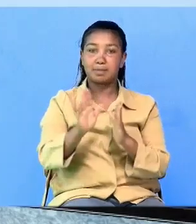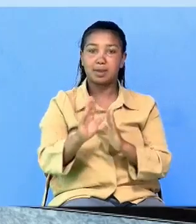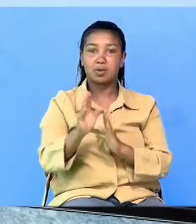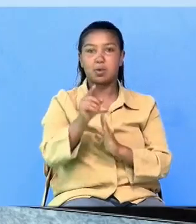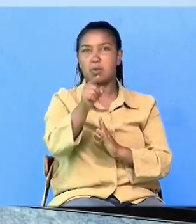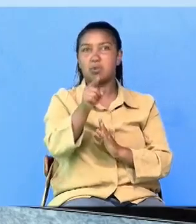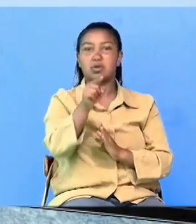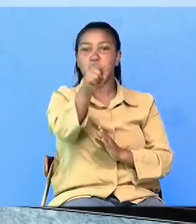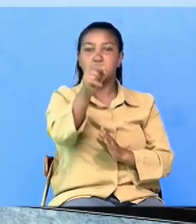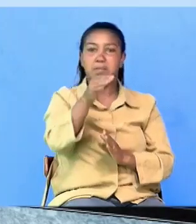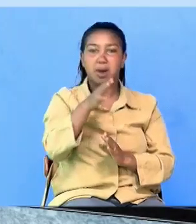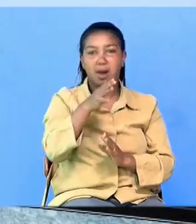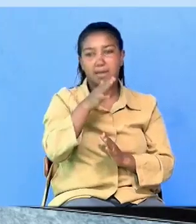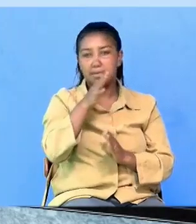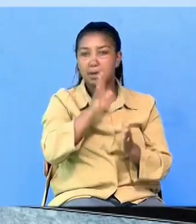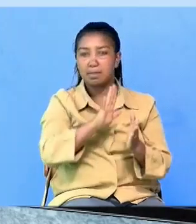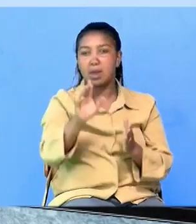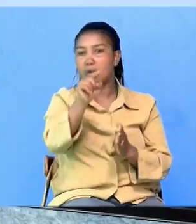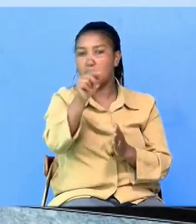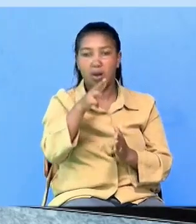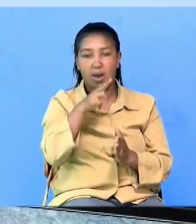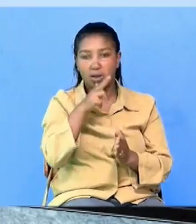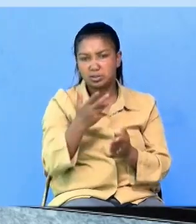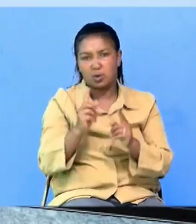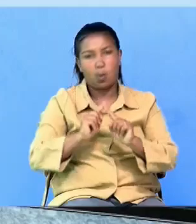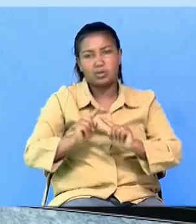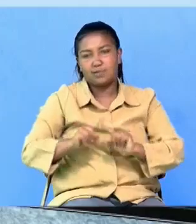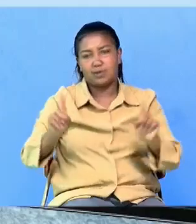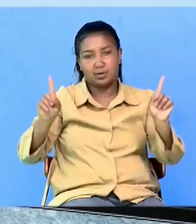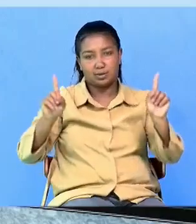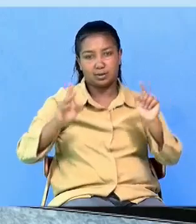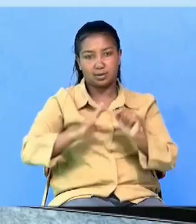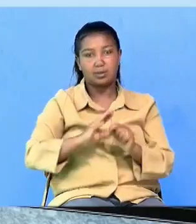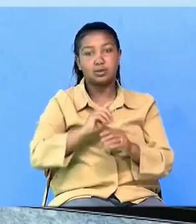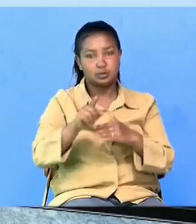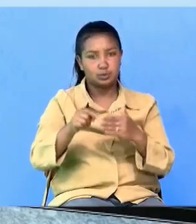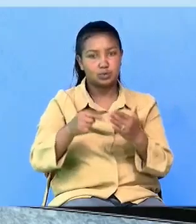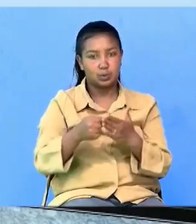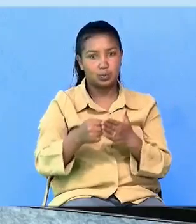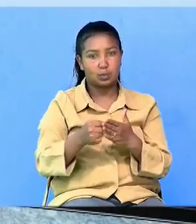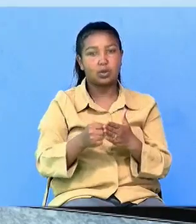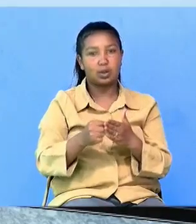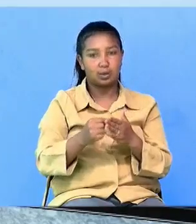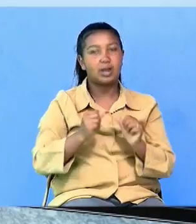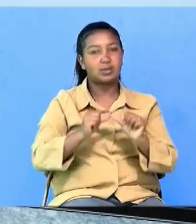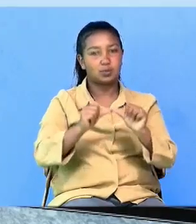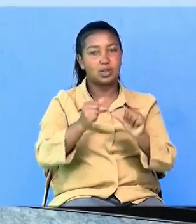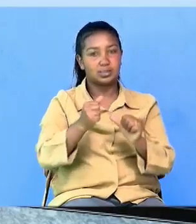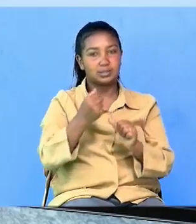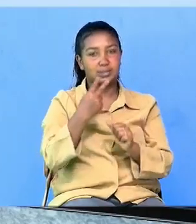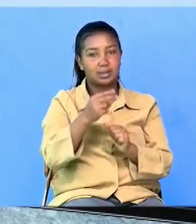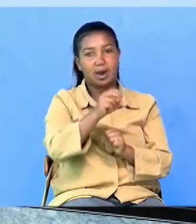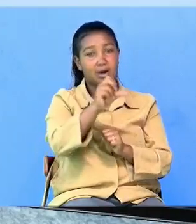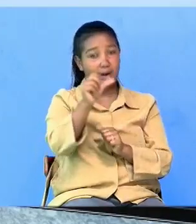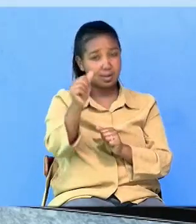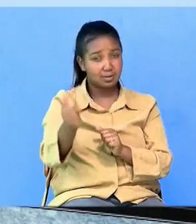your mom prepare your lunch, etc. Shop. And again, let's go and see some